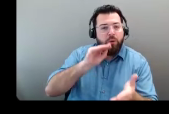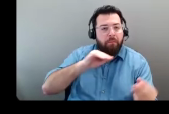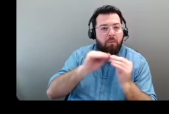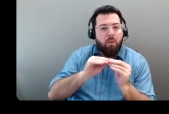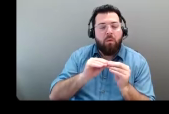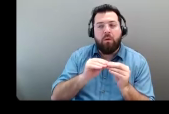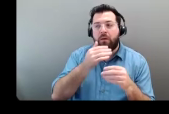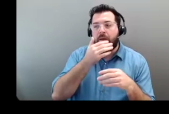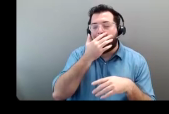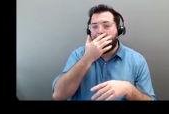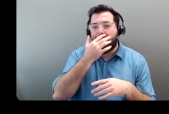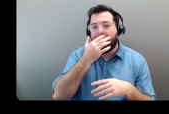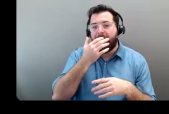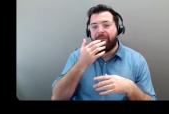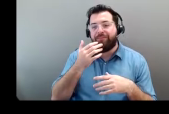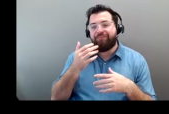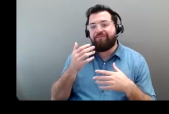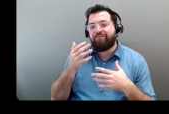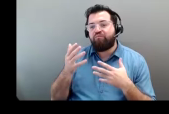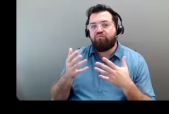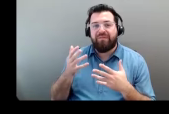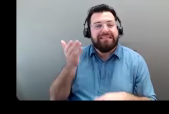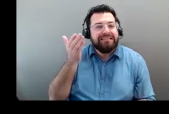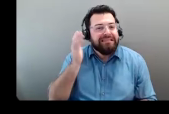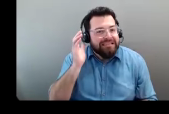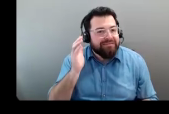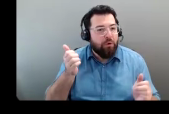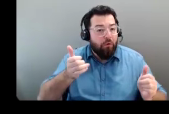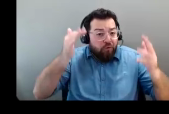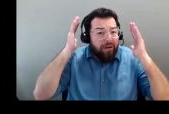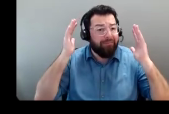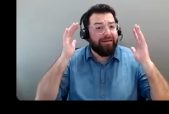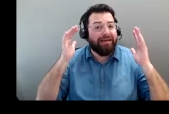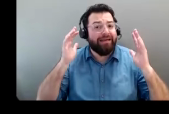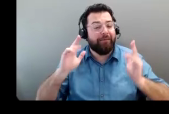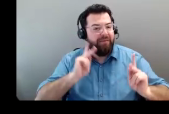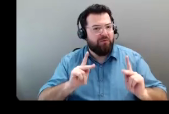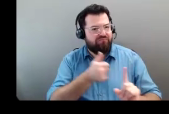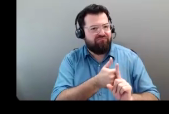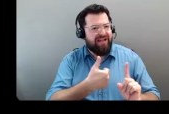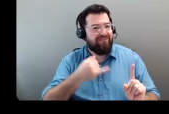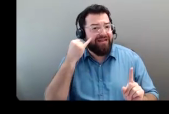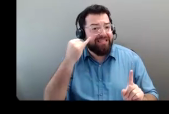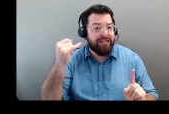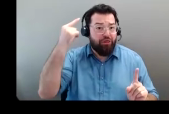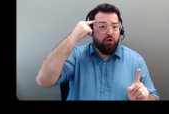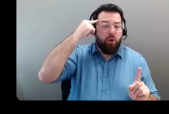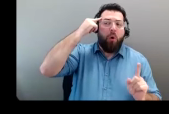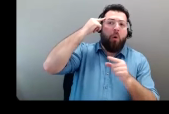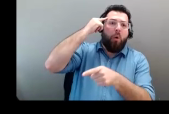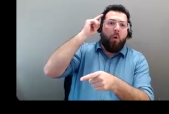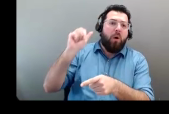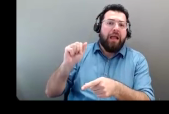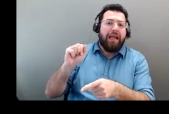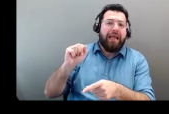were, like, where it seems overwhelming. Like, people have ideas that, like, that AI is like